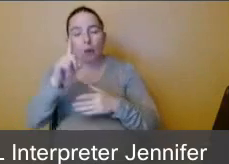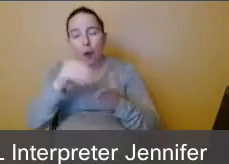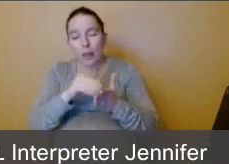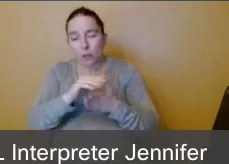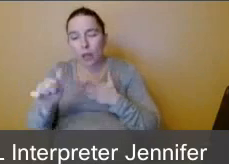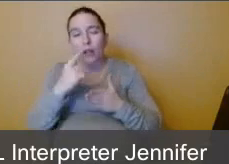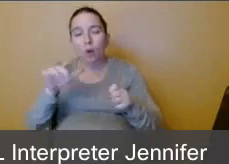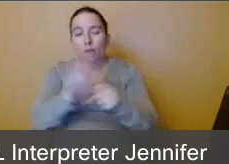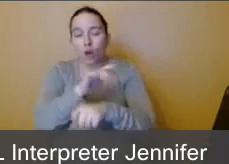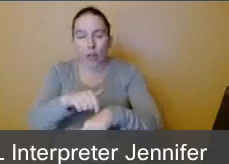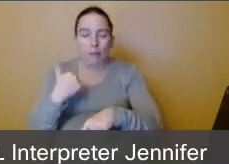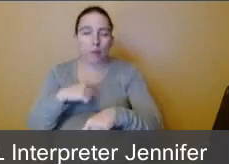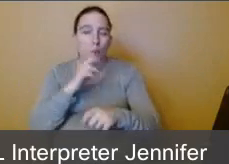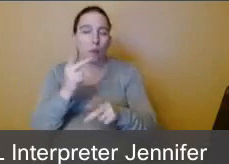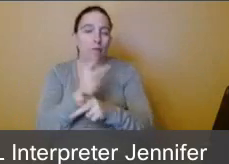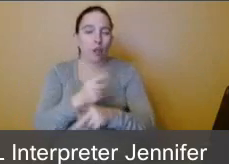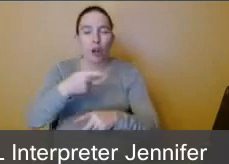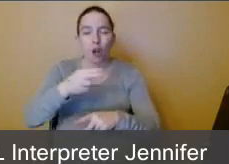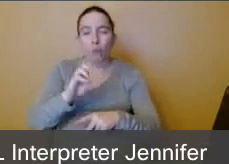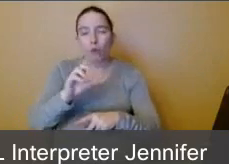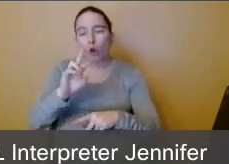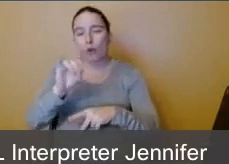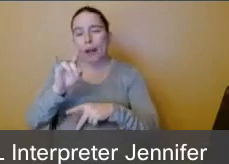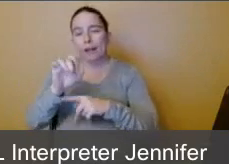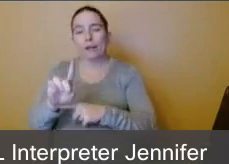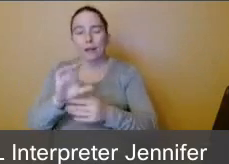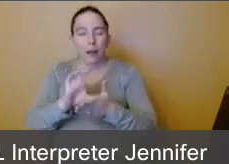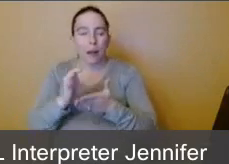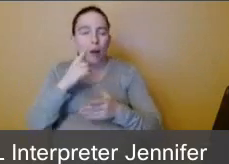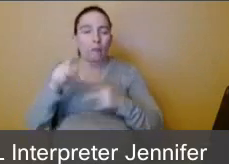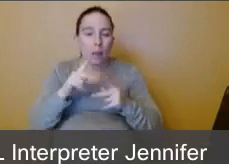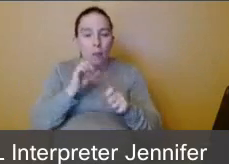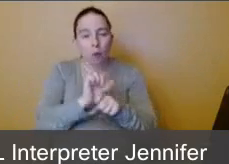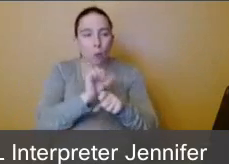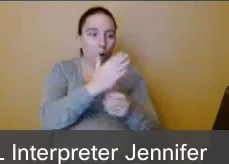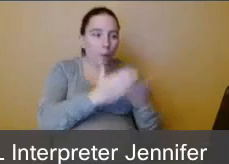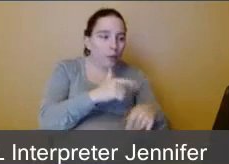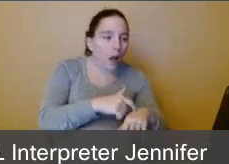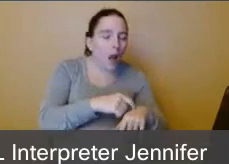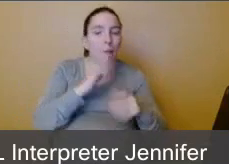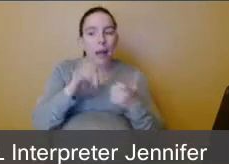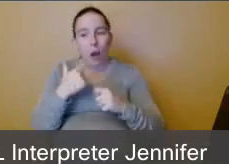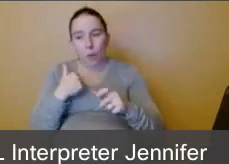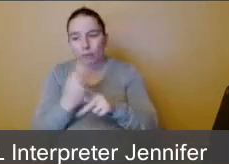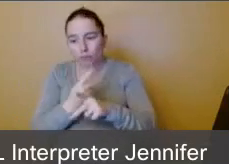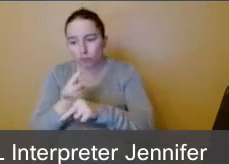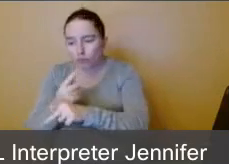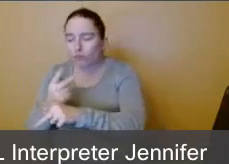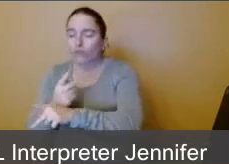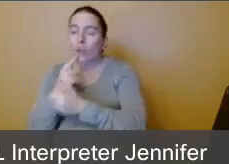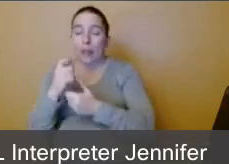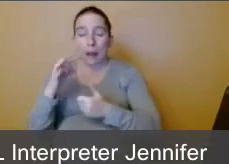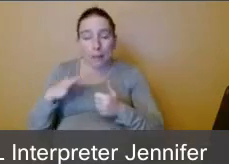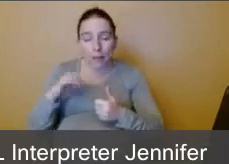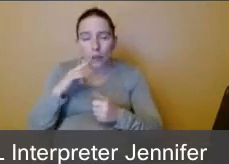we'll be doing prorated amounts, for employees who work part time in terms of how we calculate the benefit that you